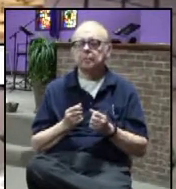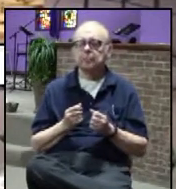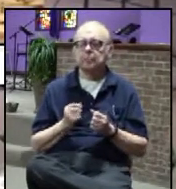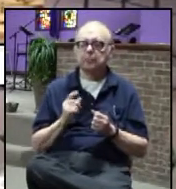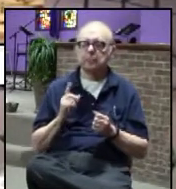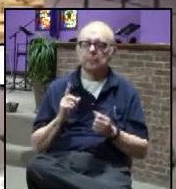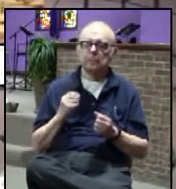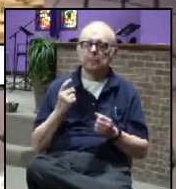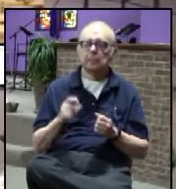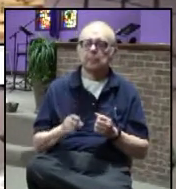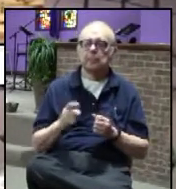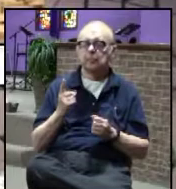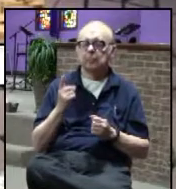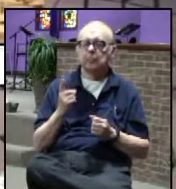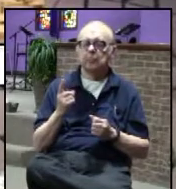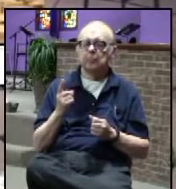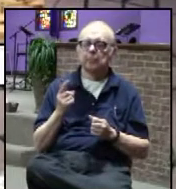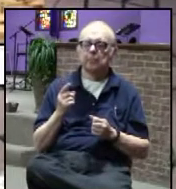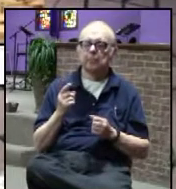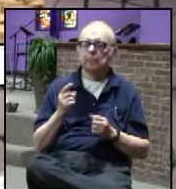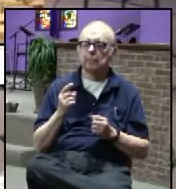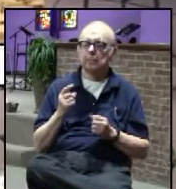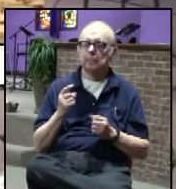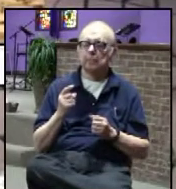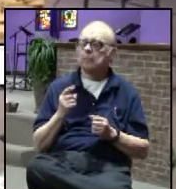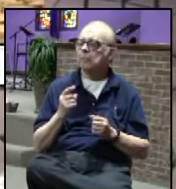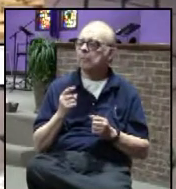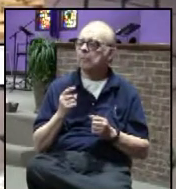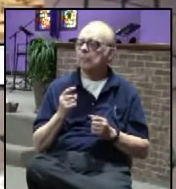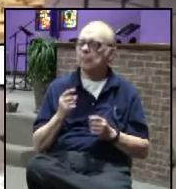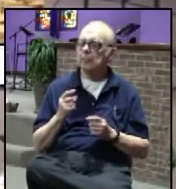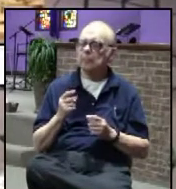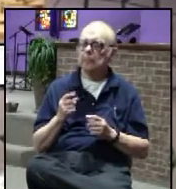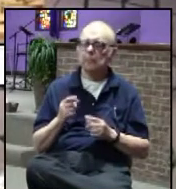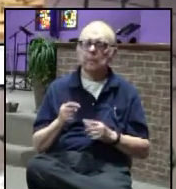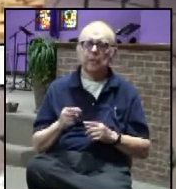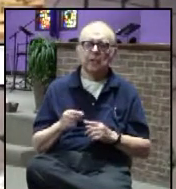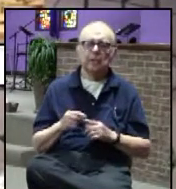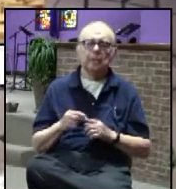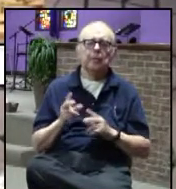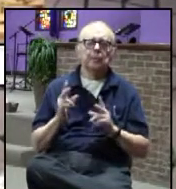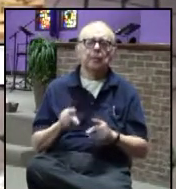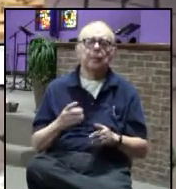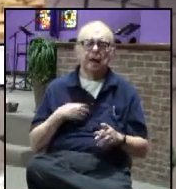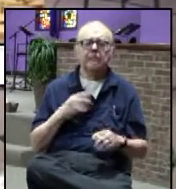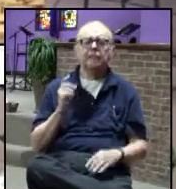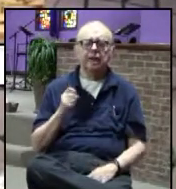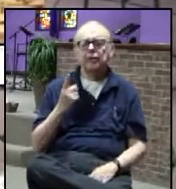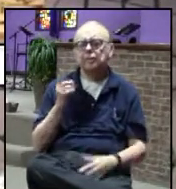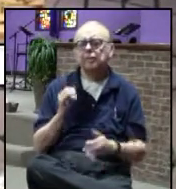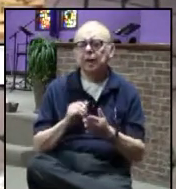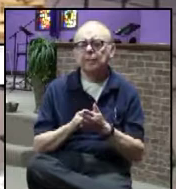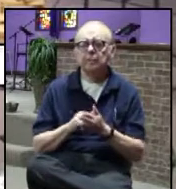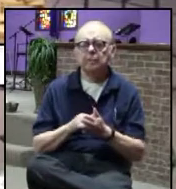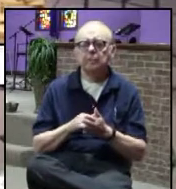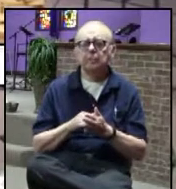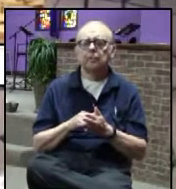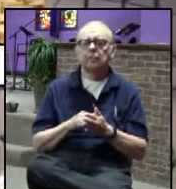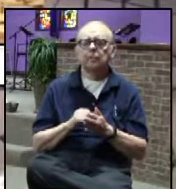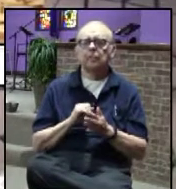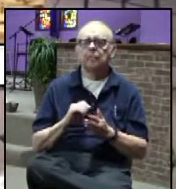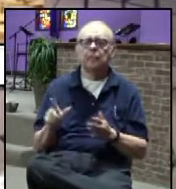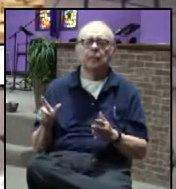we need to understand that certain people, they do have needs. Understand that. And we